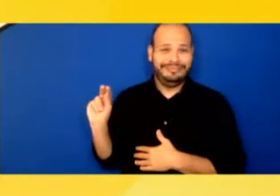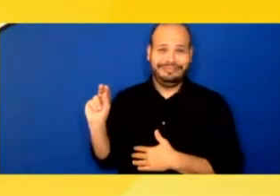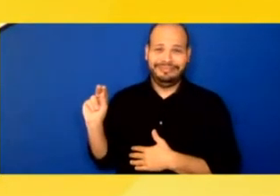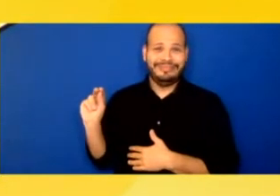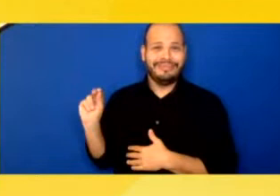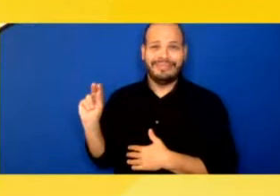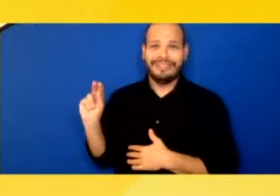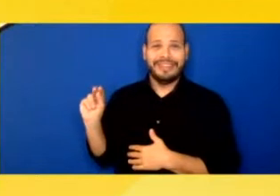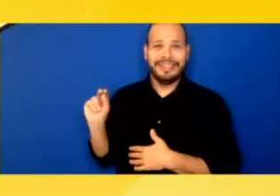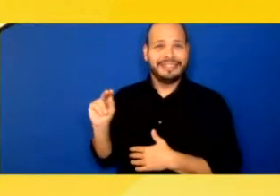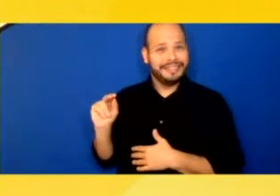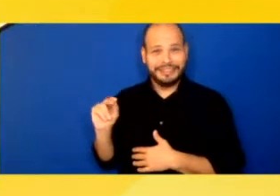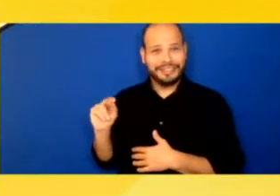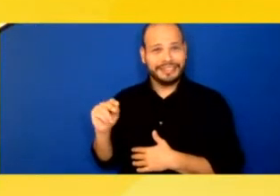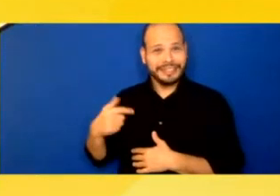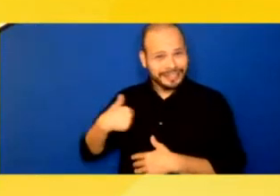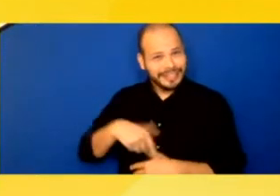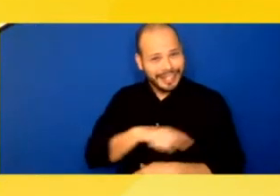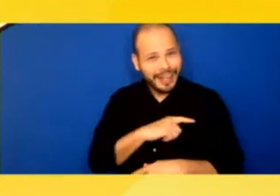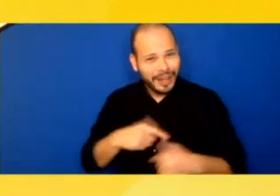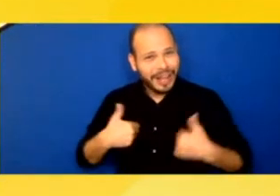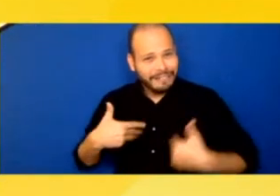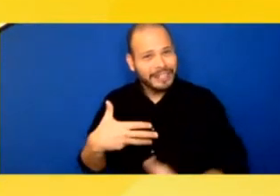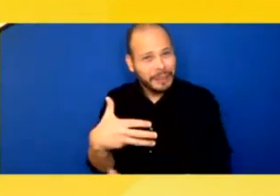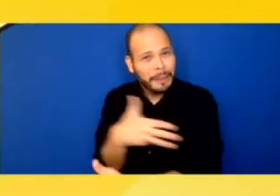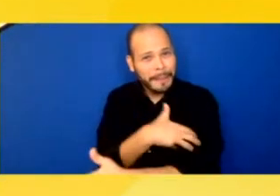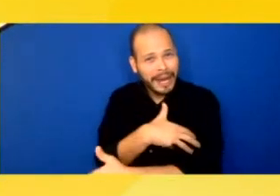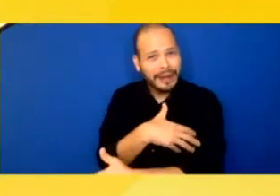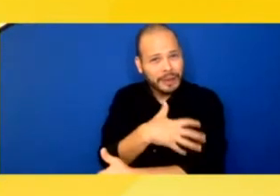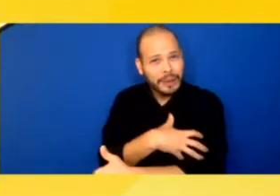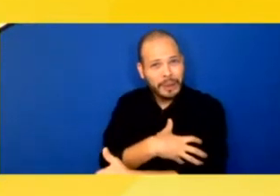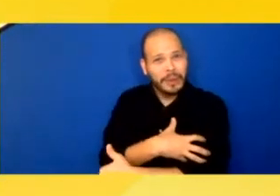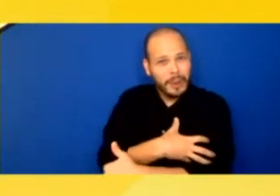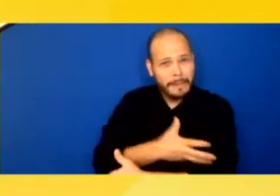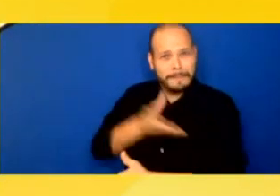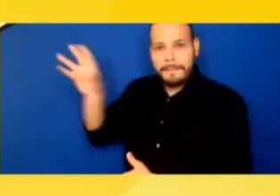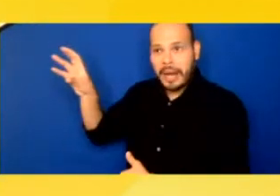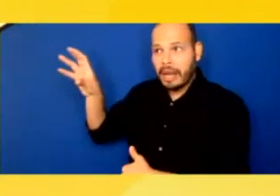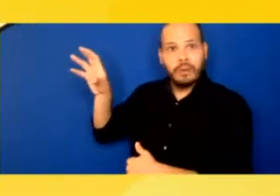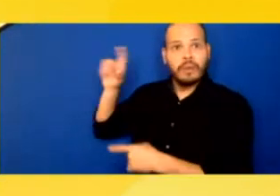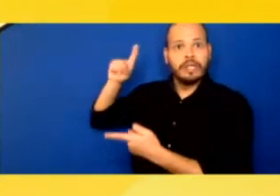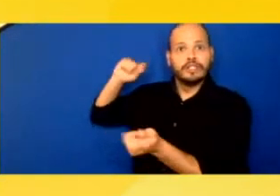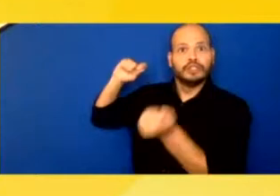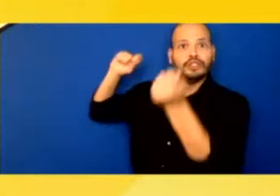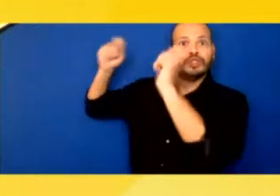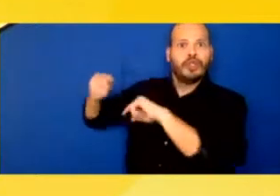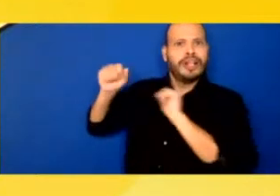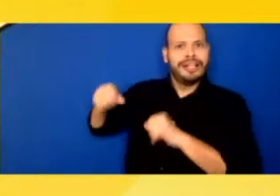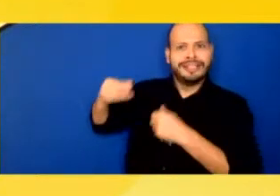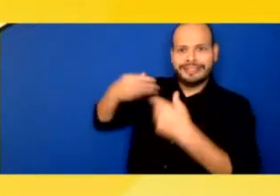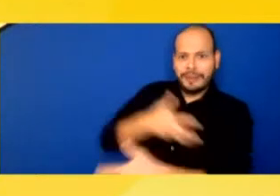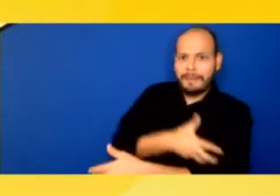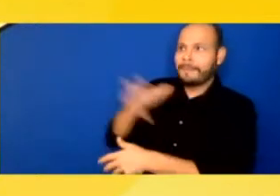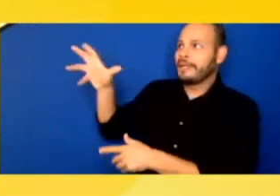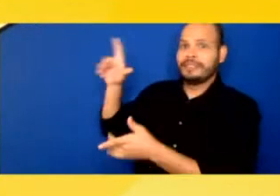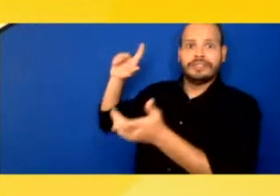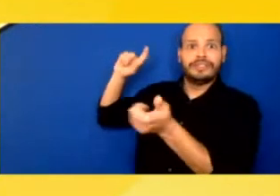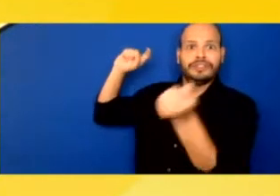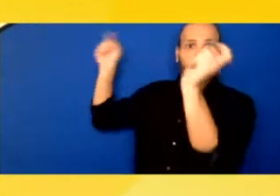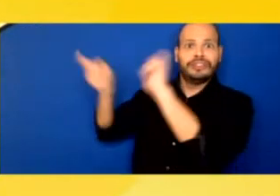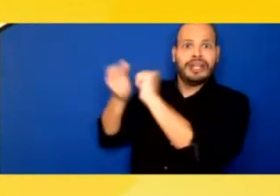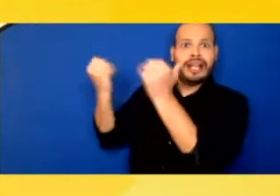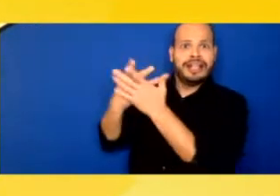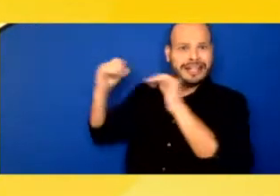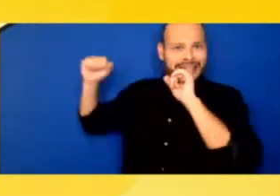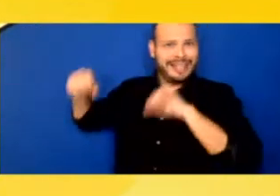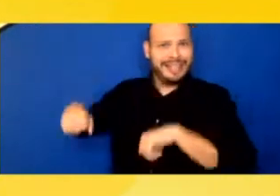change who is making the decisions in this country. The person who sits in the White House now is